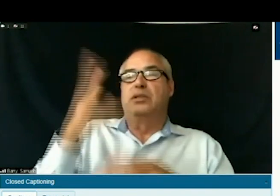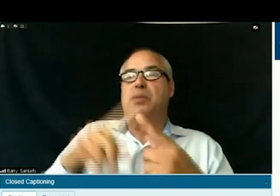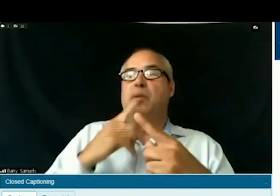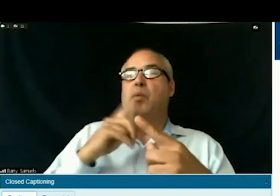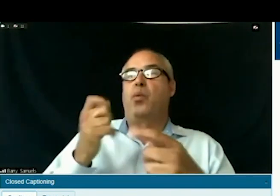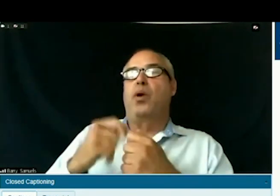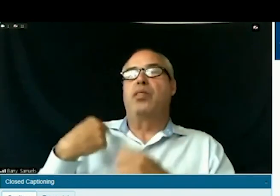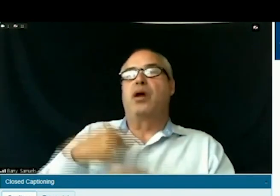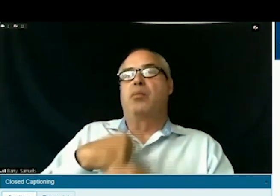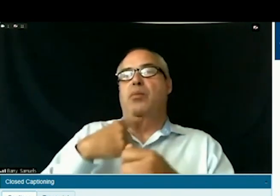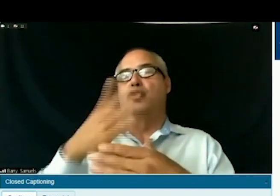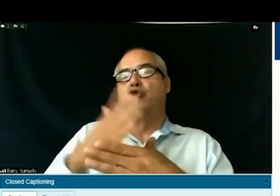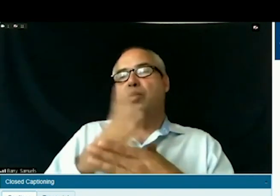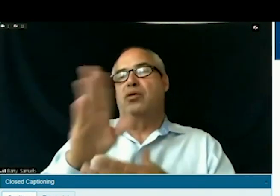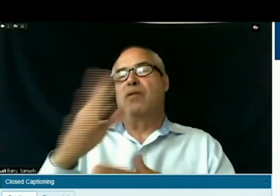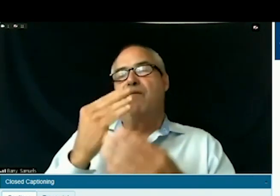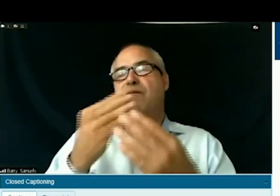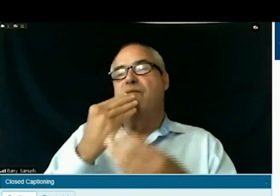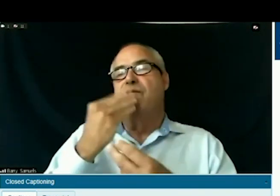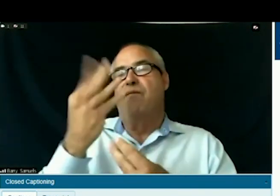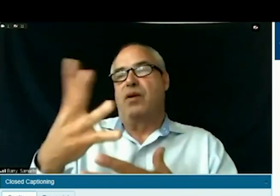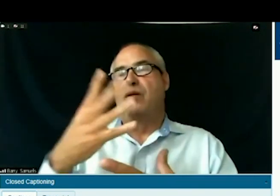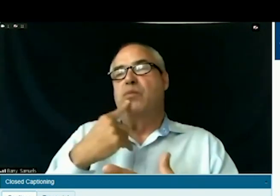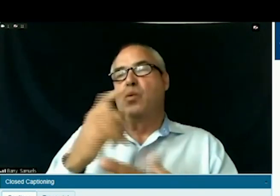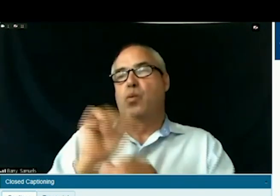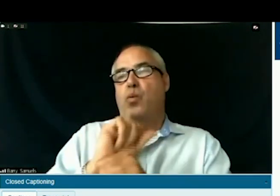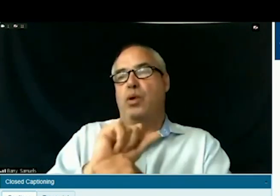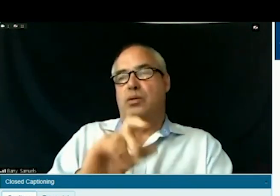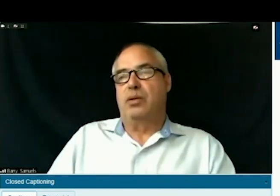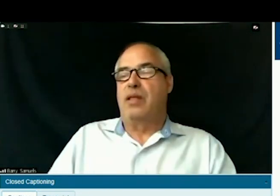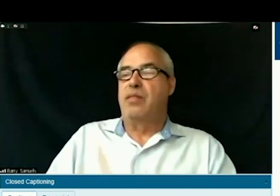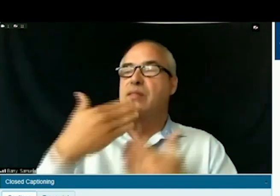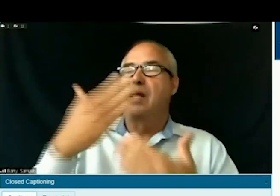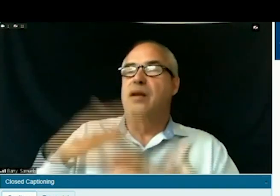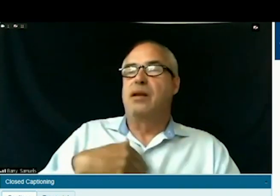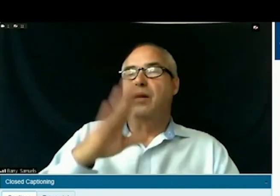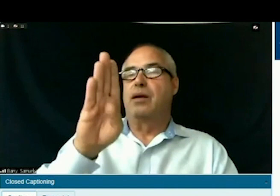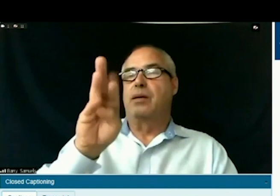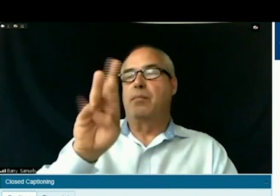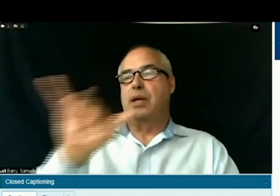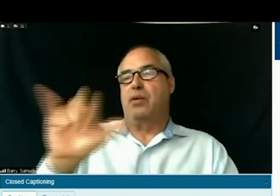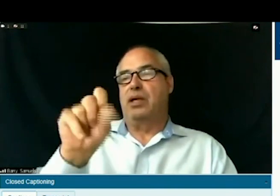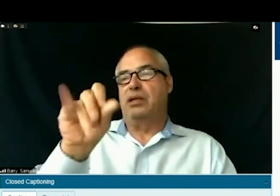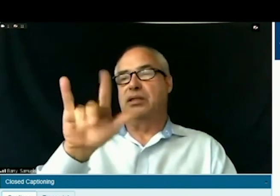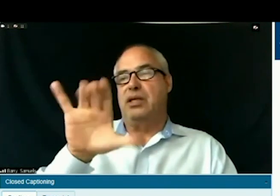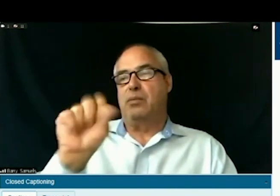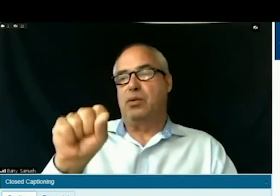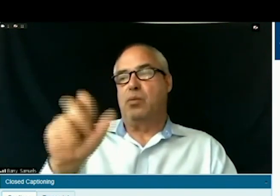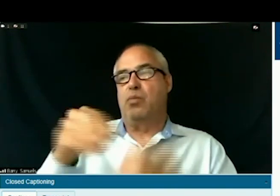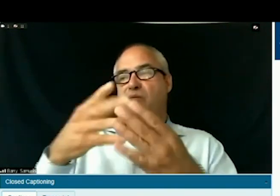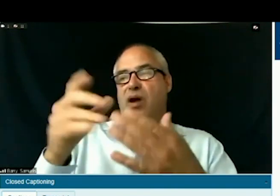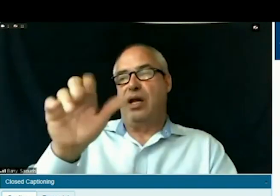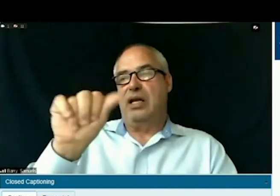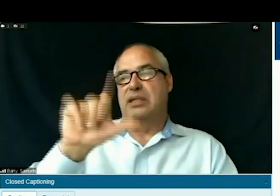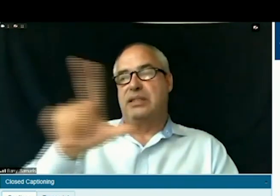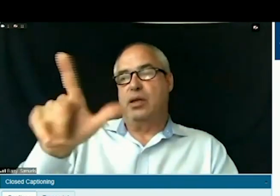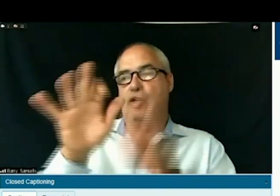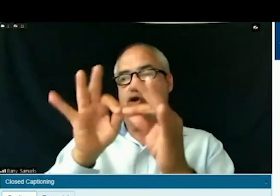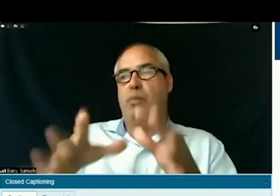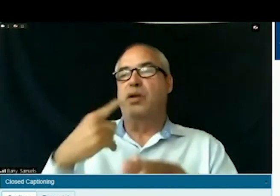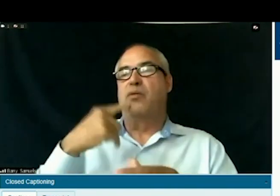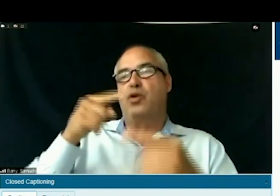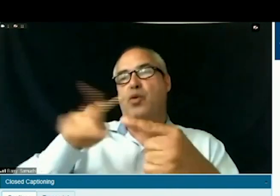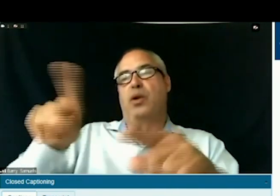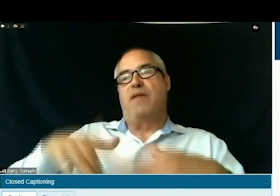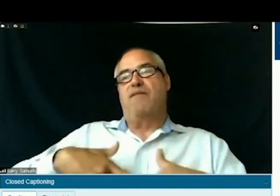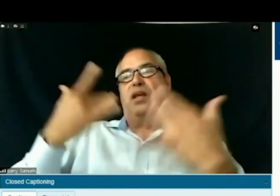us and sharing their valuable work and perspectives. Thank you to Barry Samuels, who provided our ASL interpretation during this event.